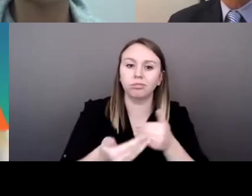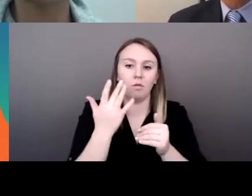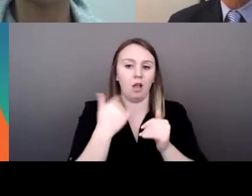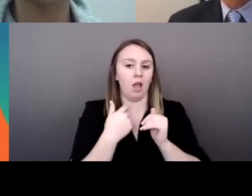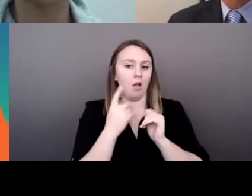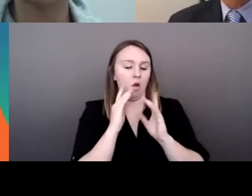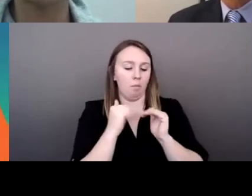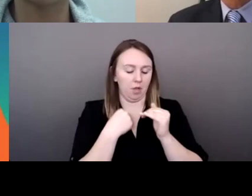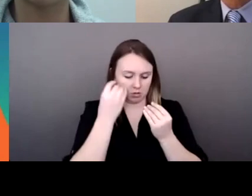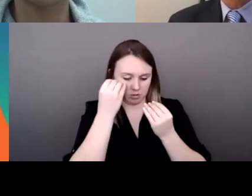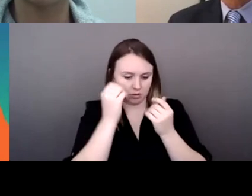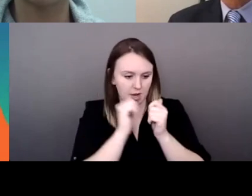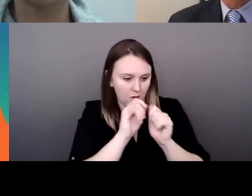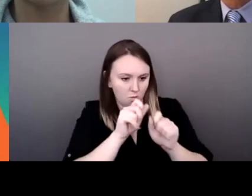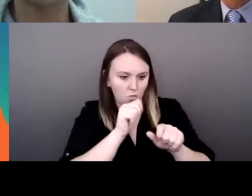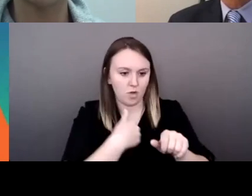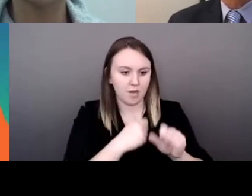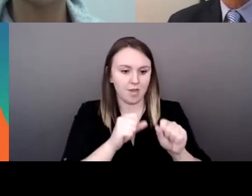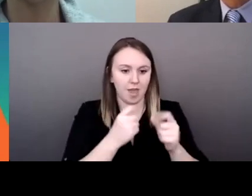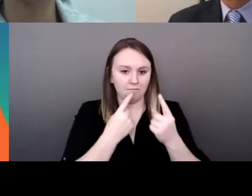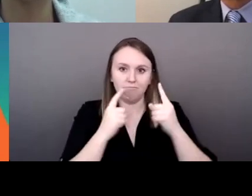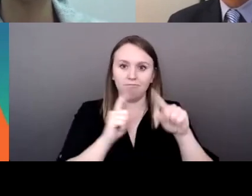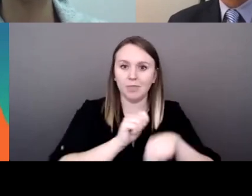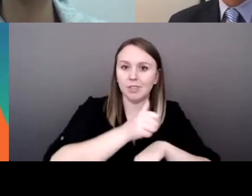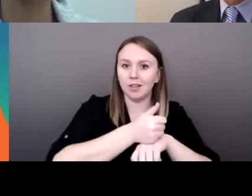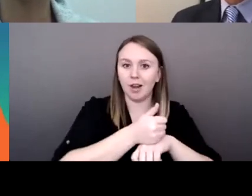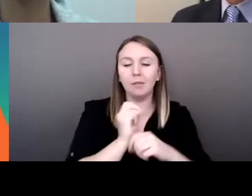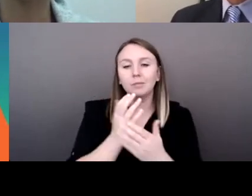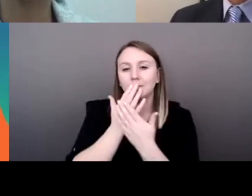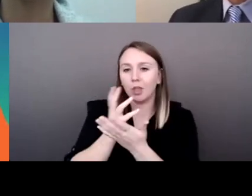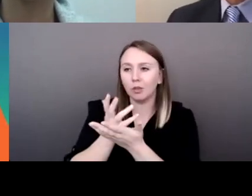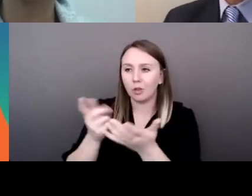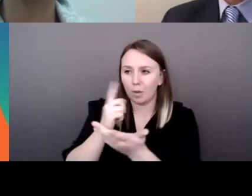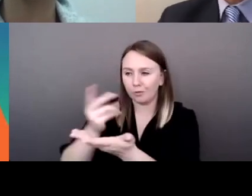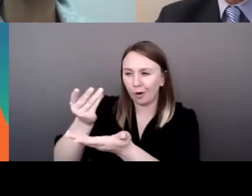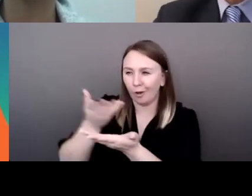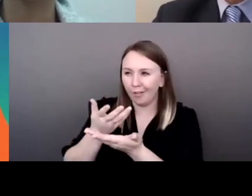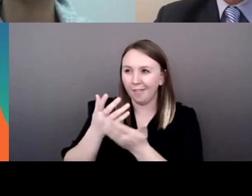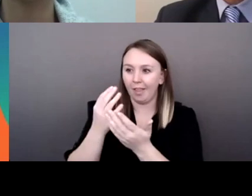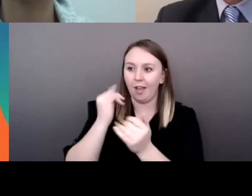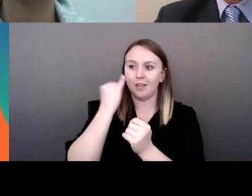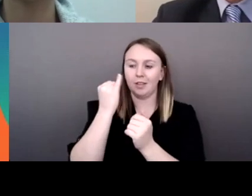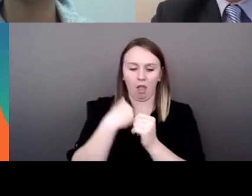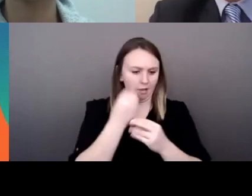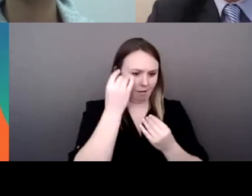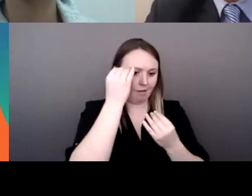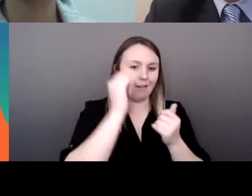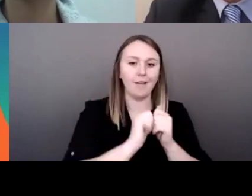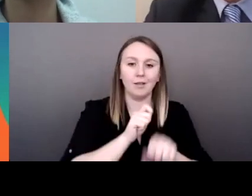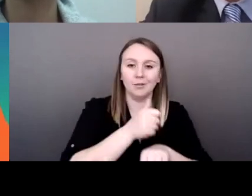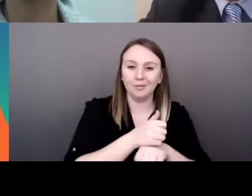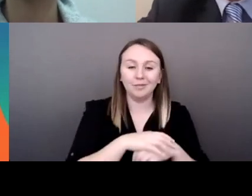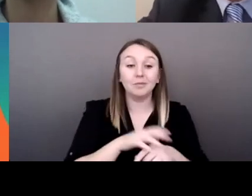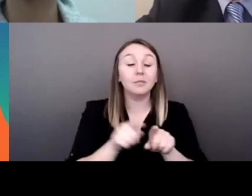like how can we make that happen? So that's great. Thank you so much for that. And then there was a question that came through, Chantel, that I wanted to